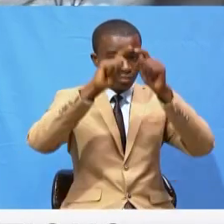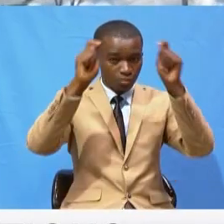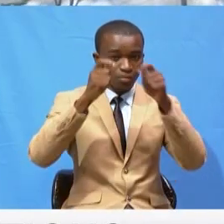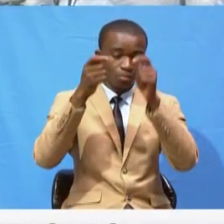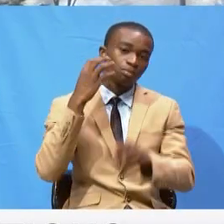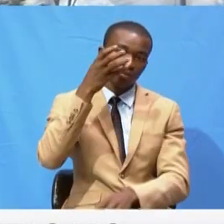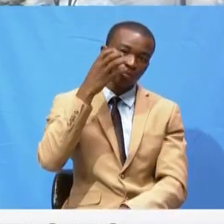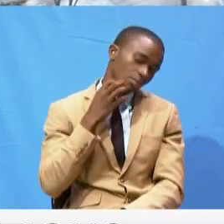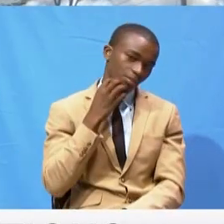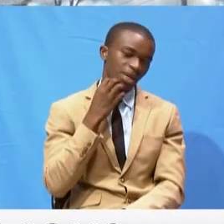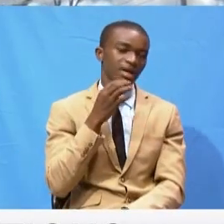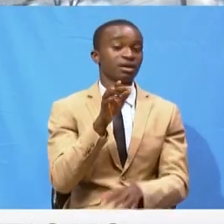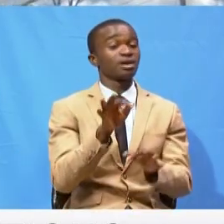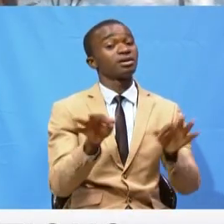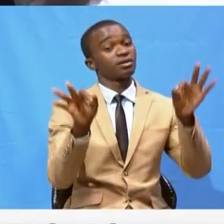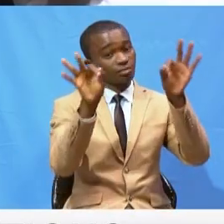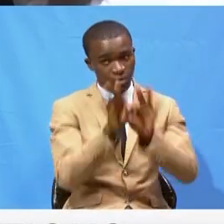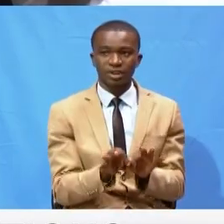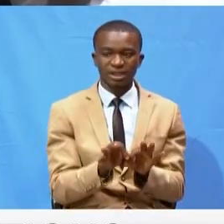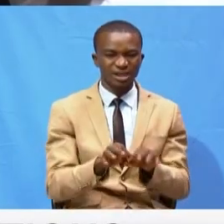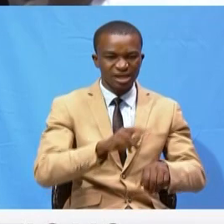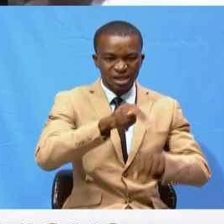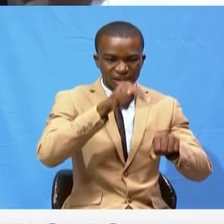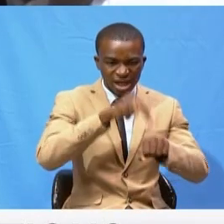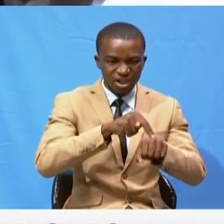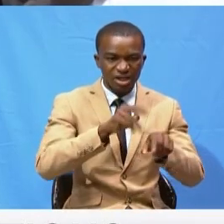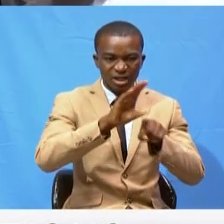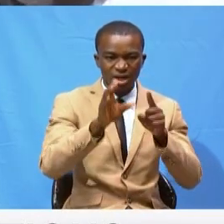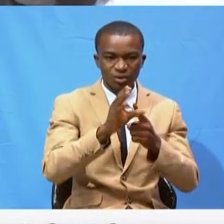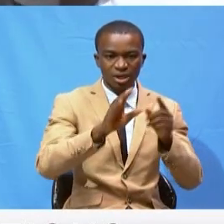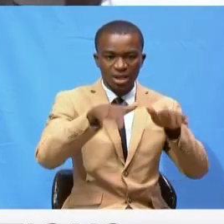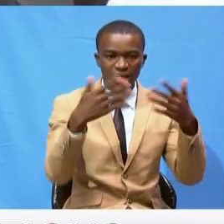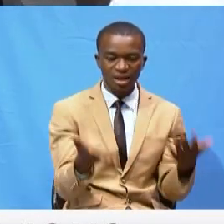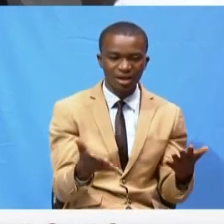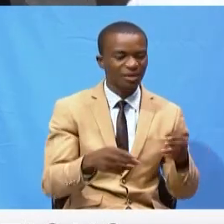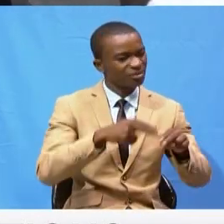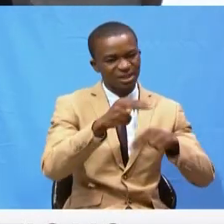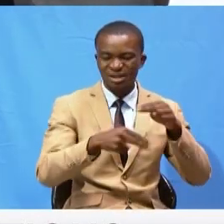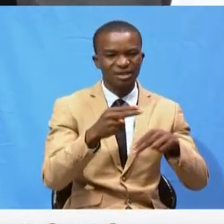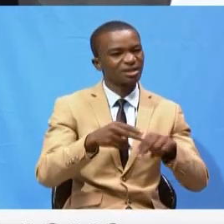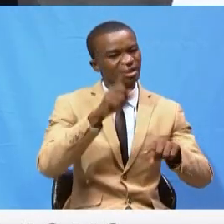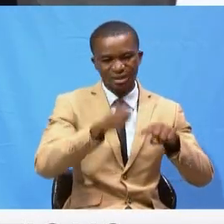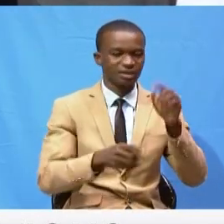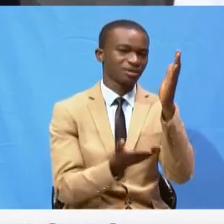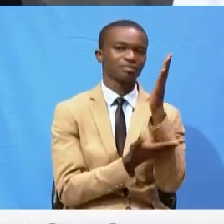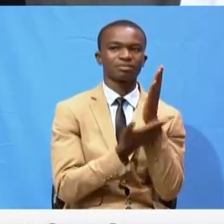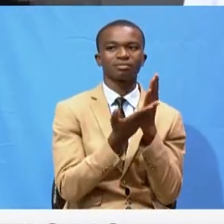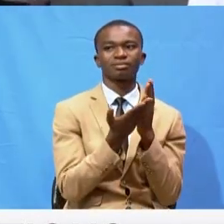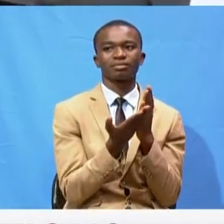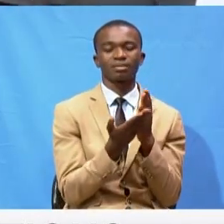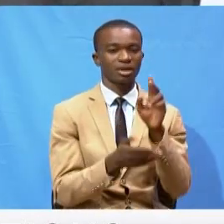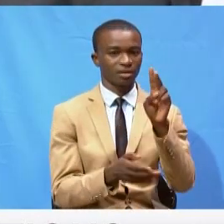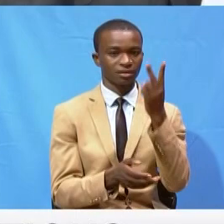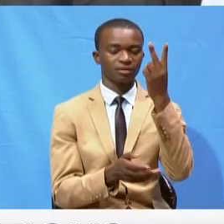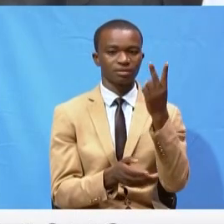nation without culture is a dead nation. This is what we see. Secondly,